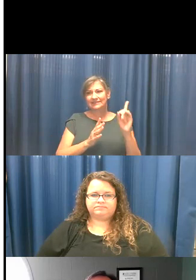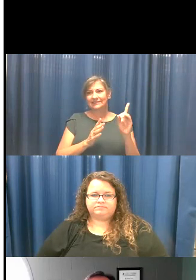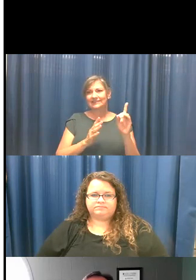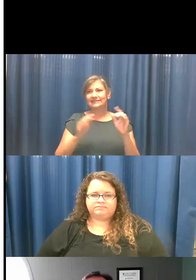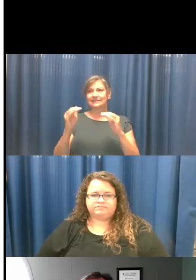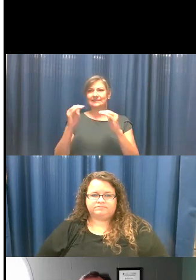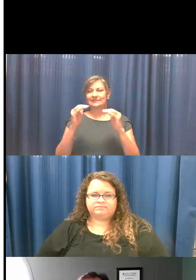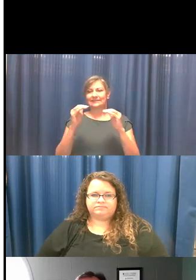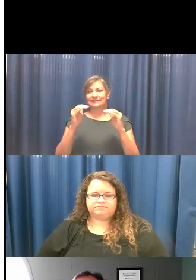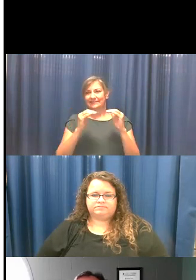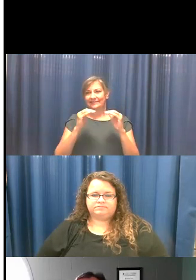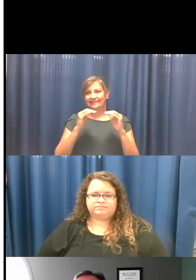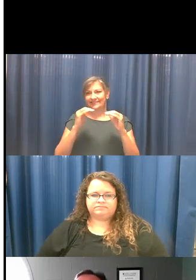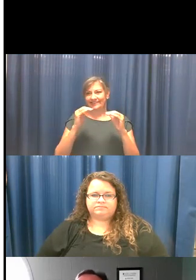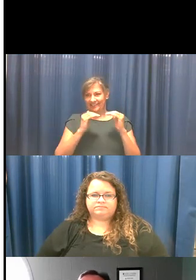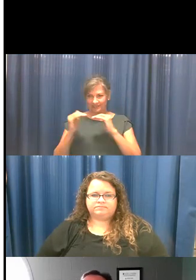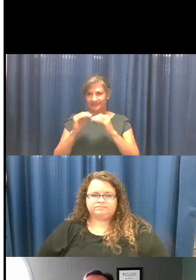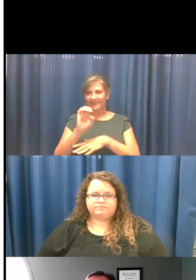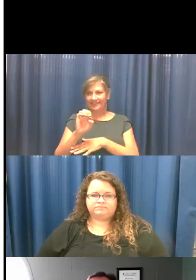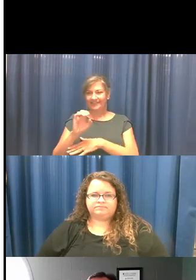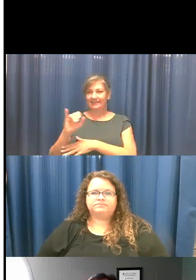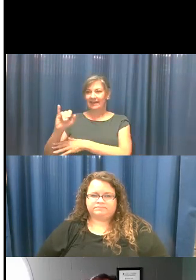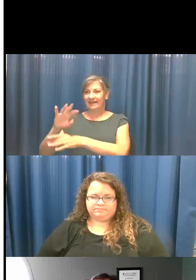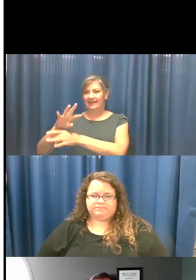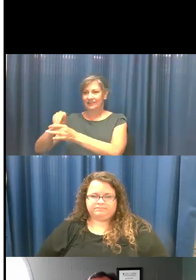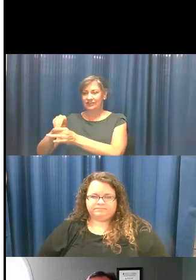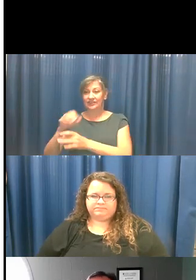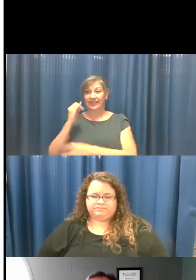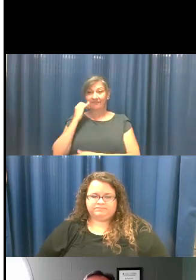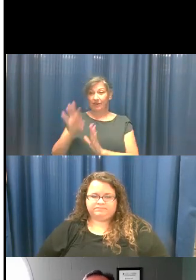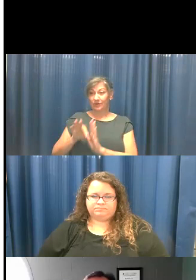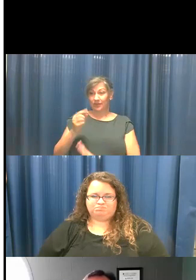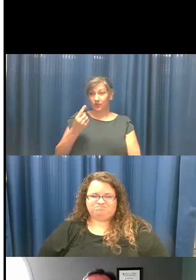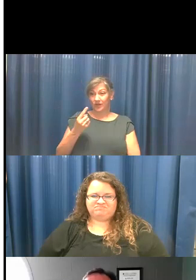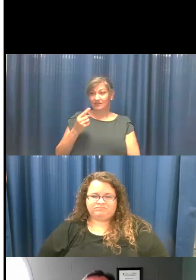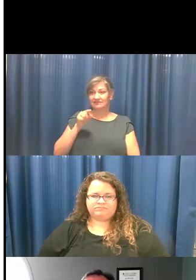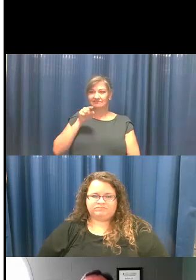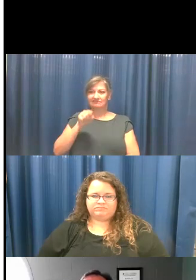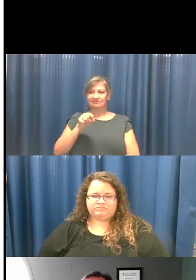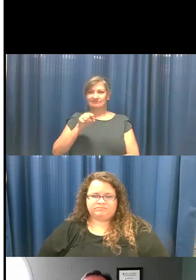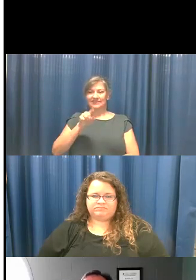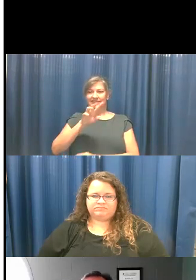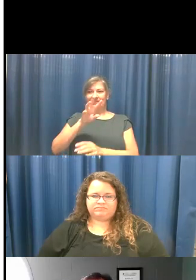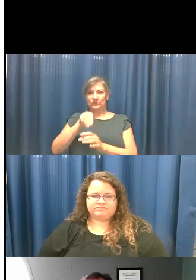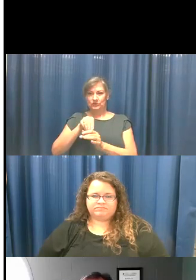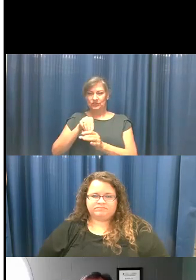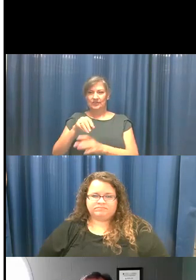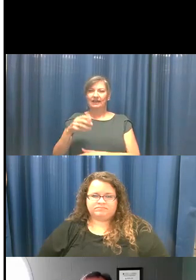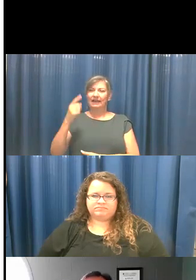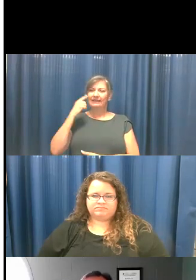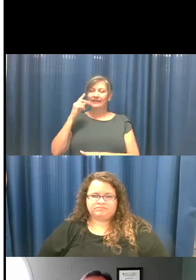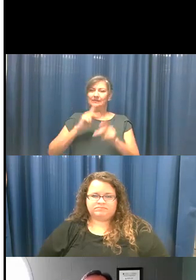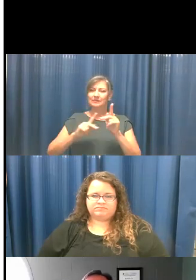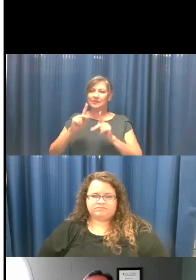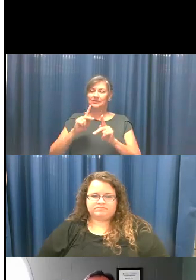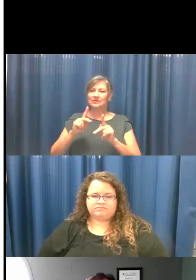I, and I don't have to pick, but if I did have to pick just one of those, I would pick inclusion, because I think people's experience